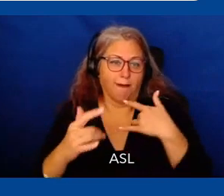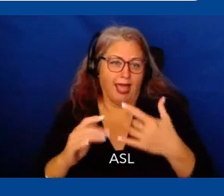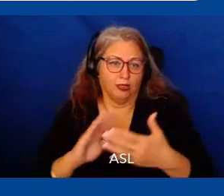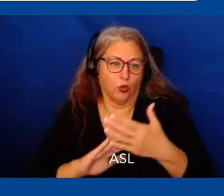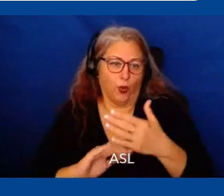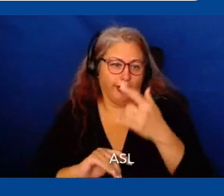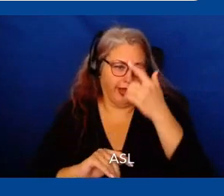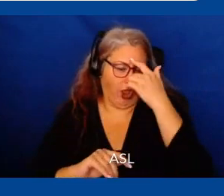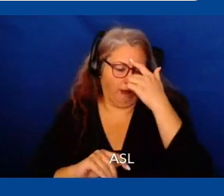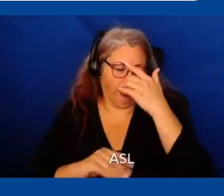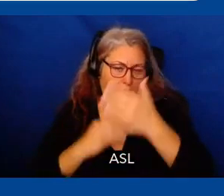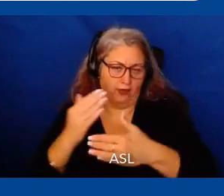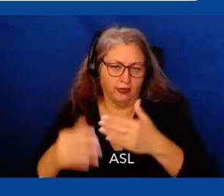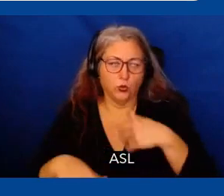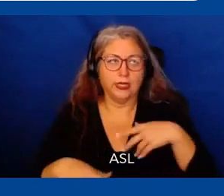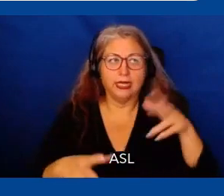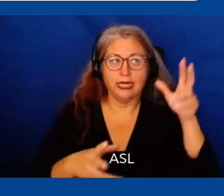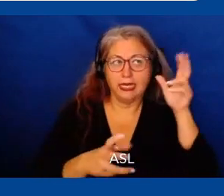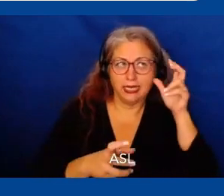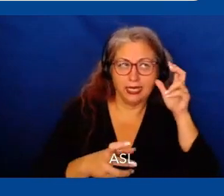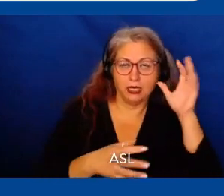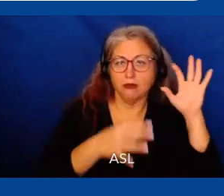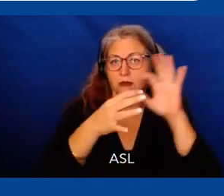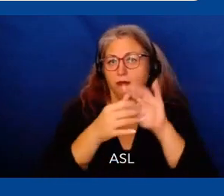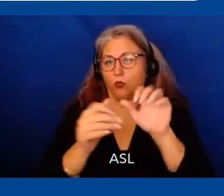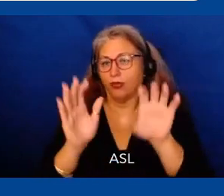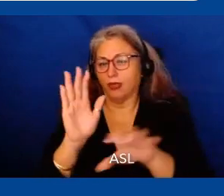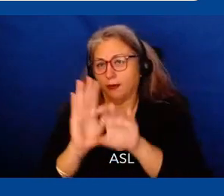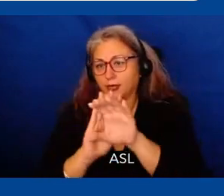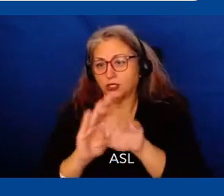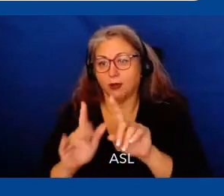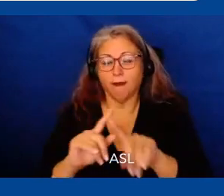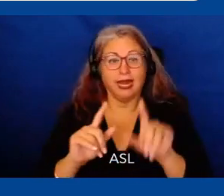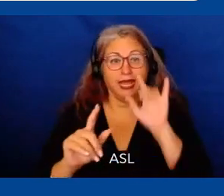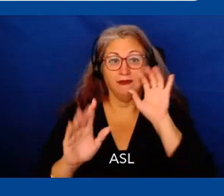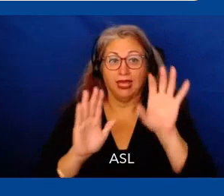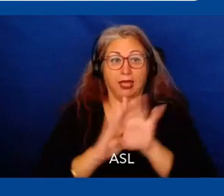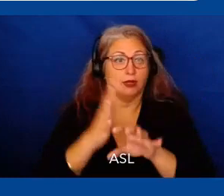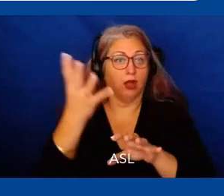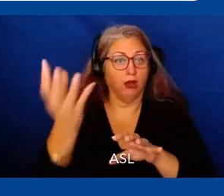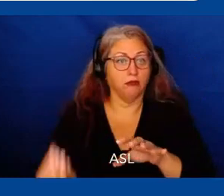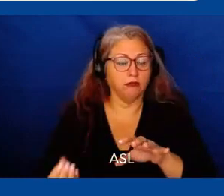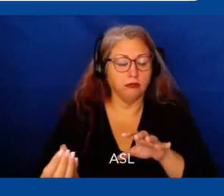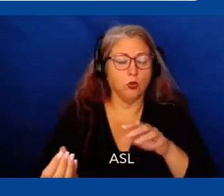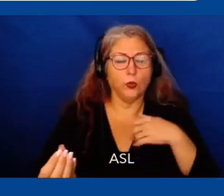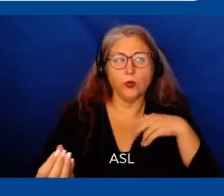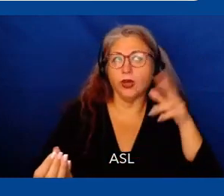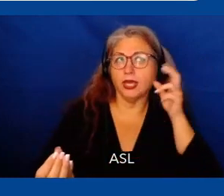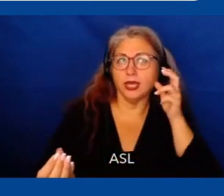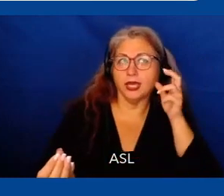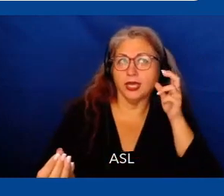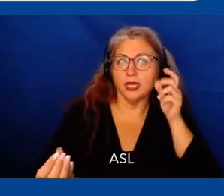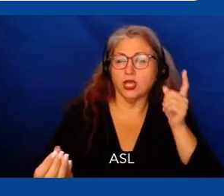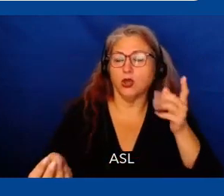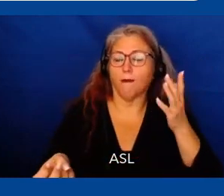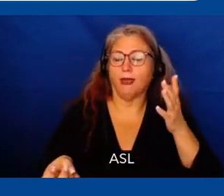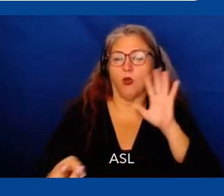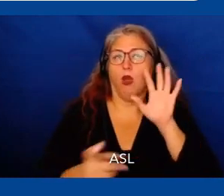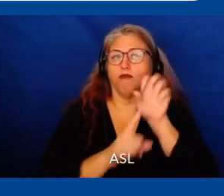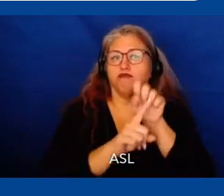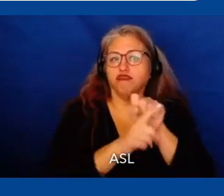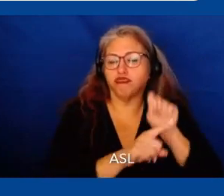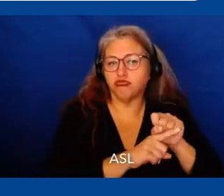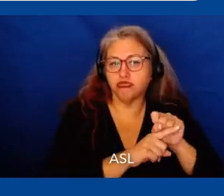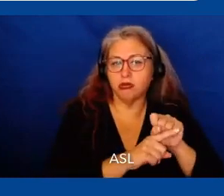minds work. We're hearing this audio that goes with the image. But if there's no image, we'll hear a lot of stuff in that audio that might not have